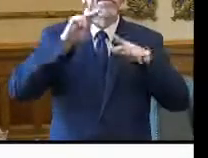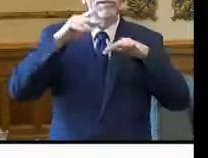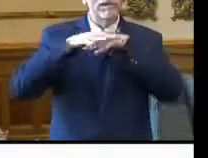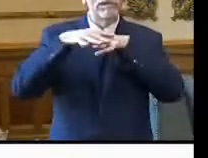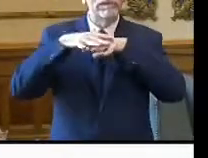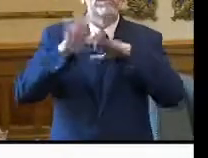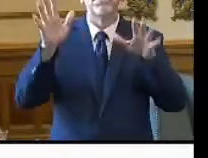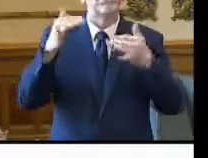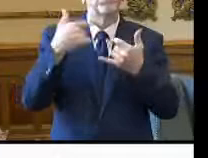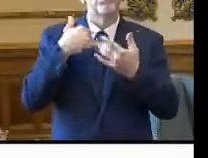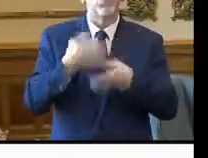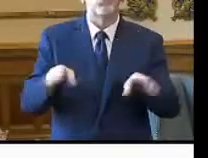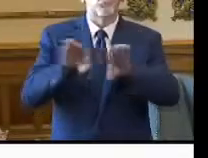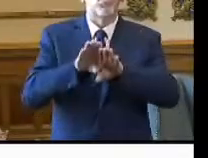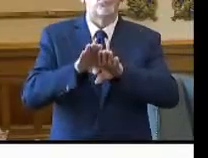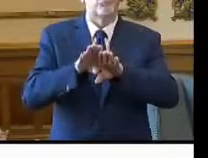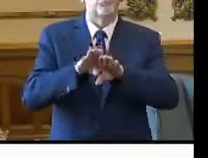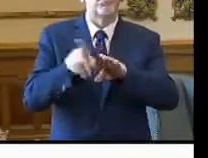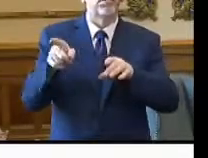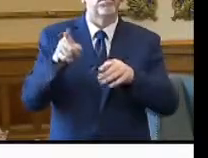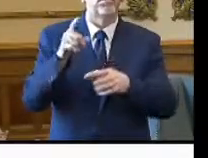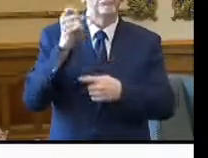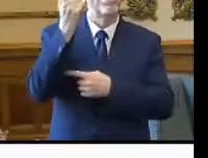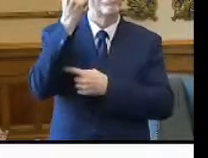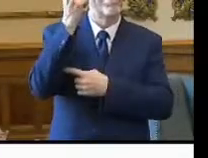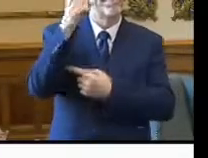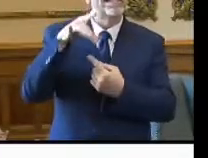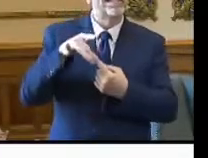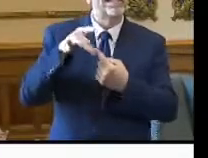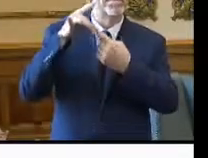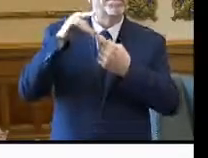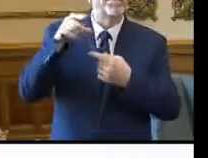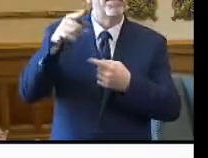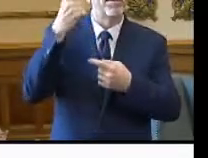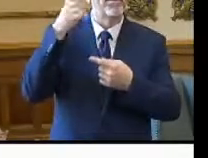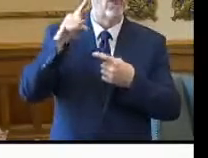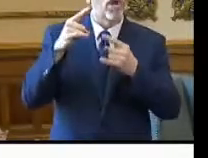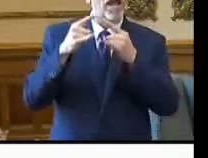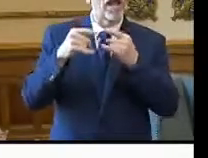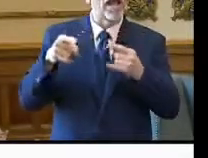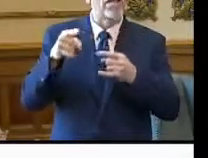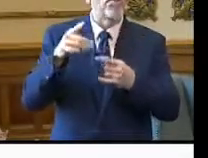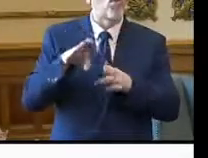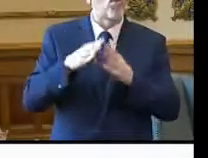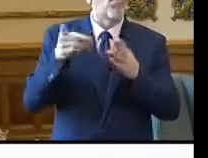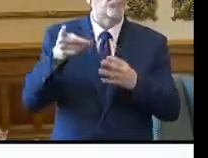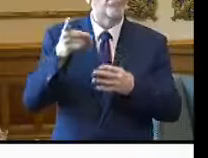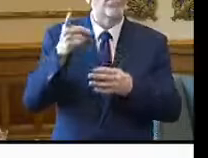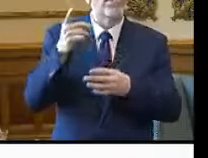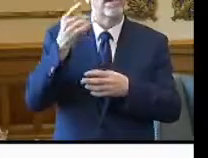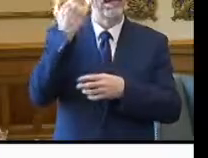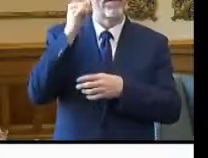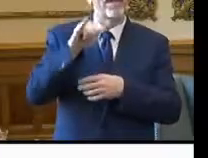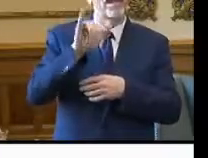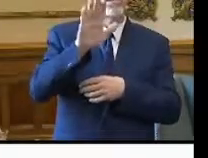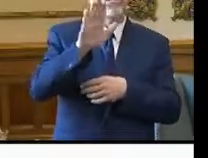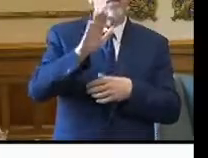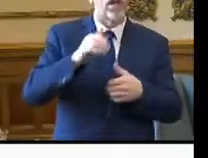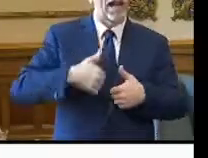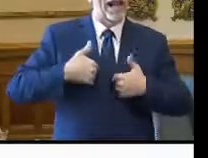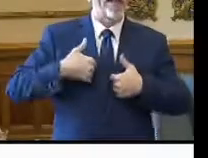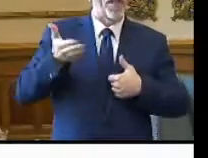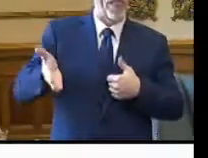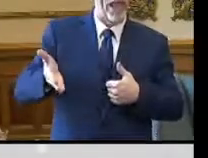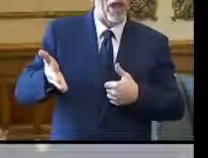now closed. That rare exception for a campground would be is if that is your primary